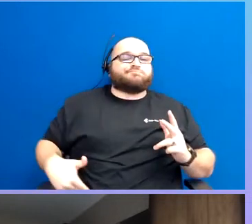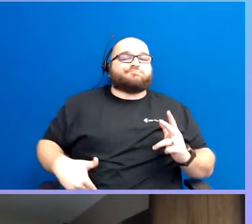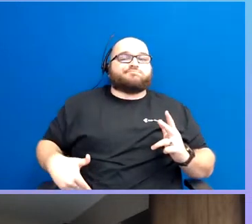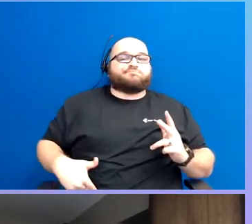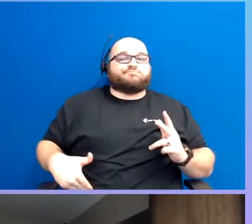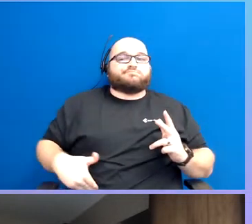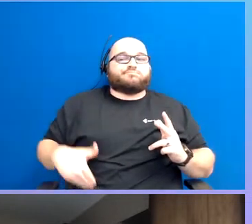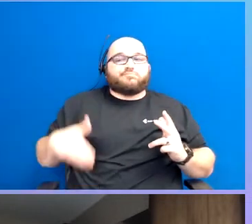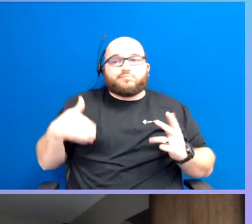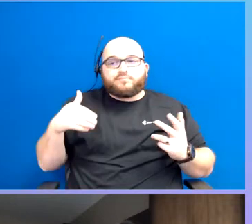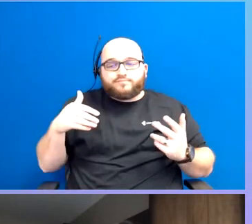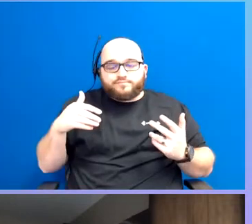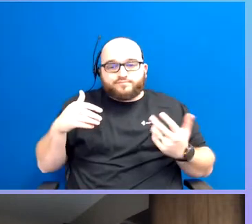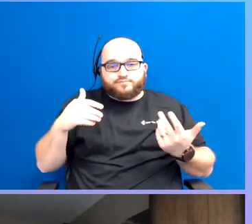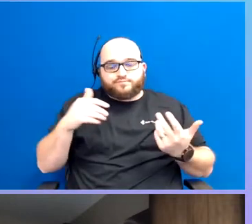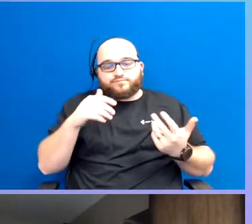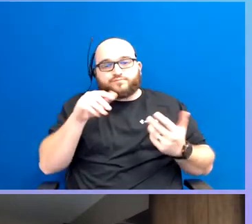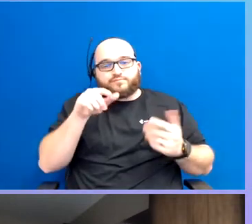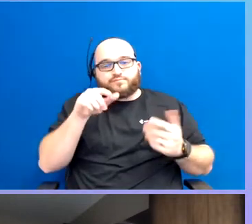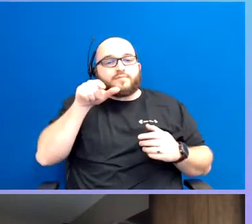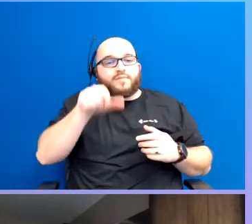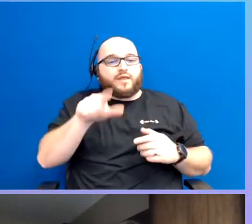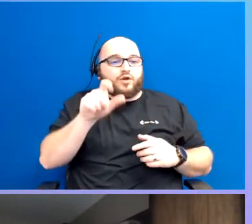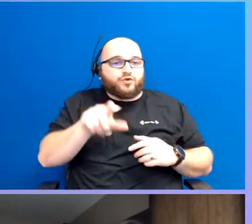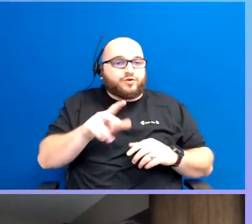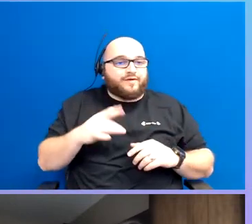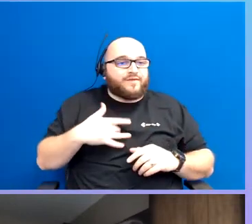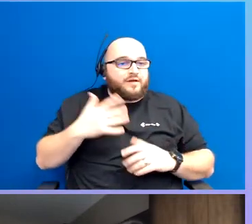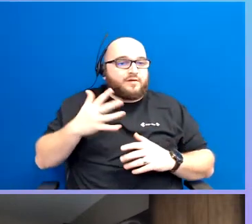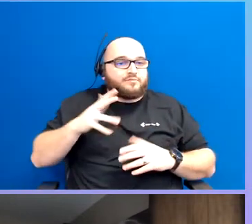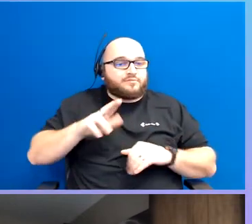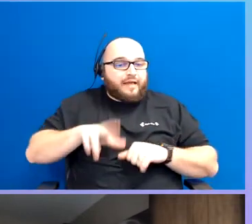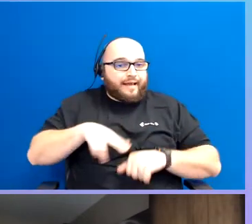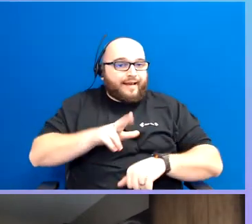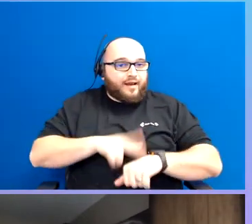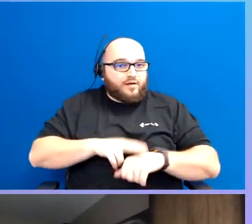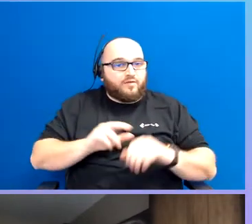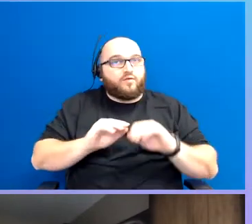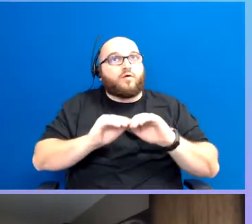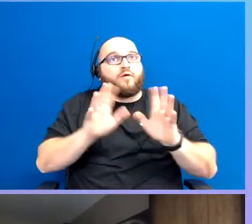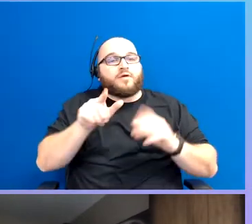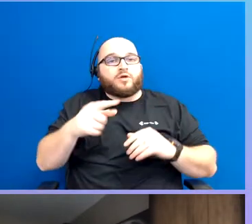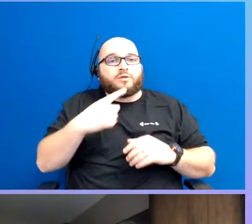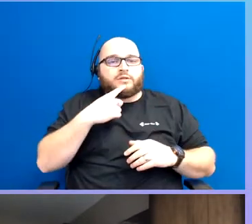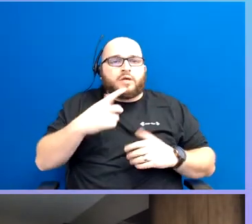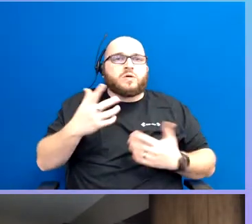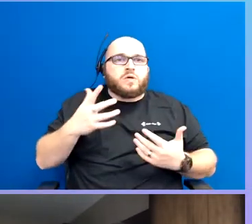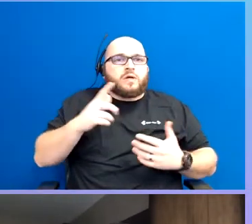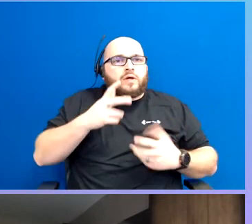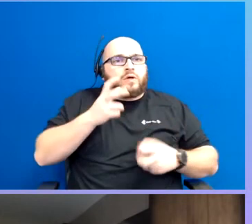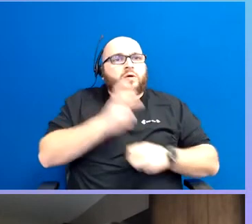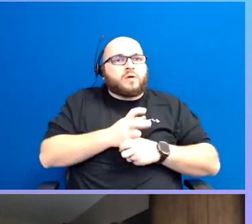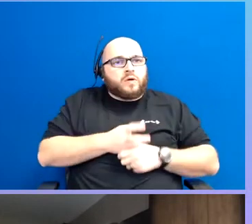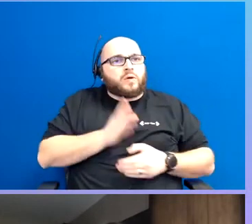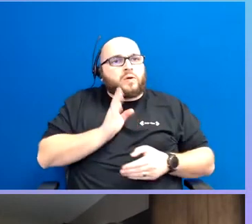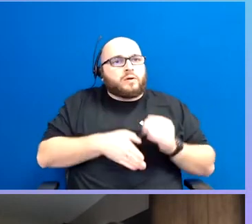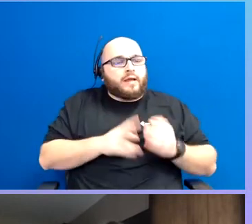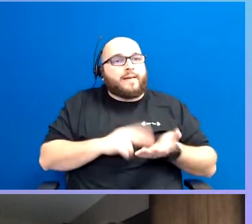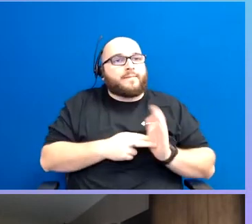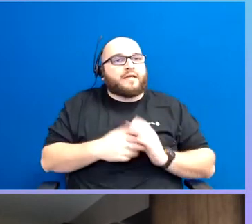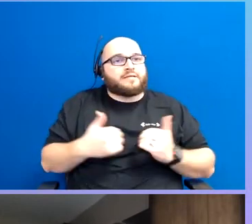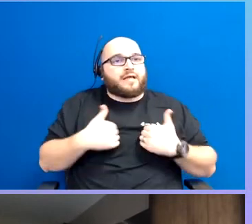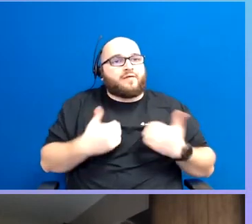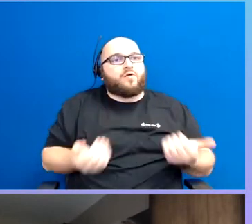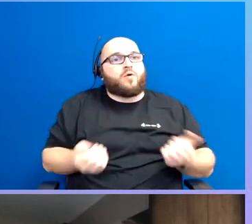not. This should feel pretty natural. Of course, you're saying, hey, if something is hard to complete, I'm likely facing more issues